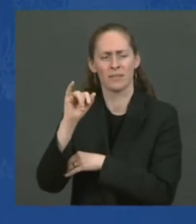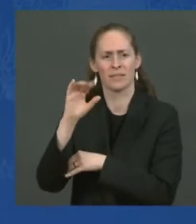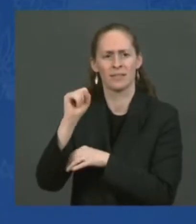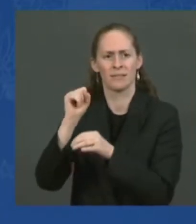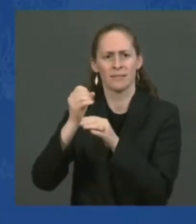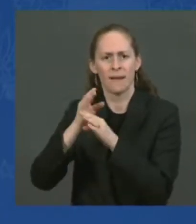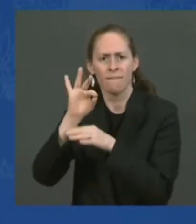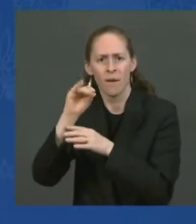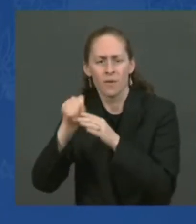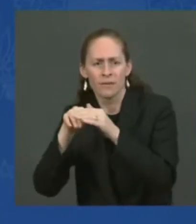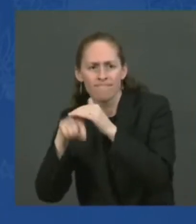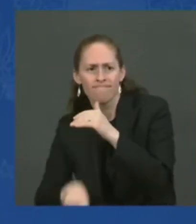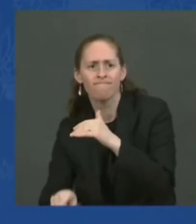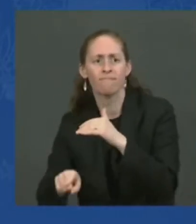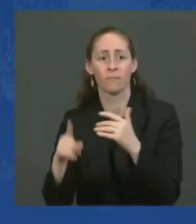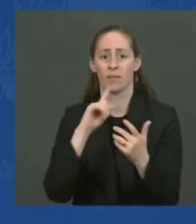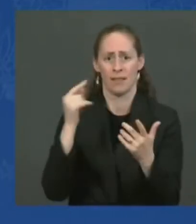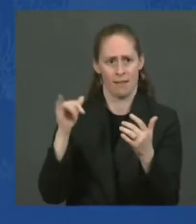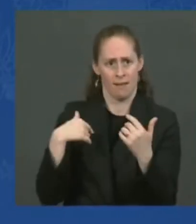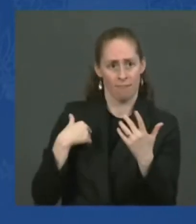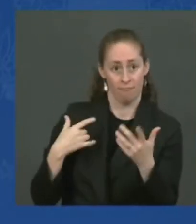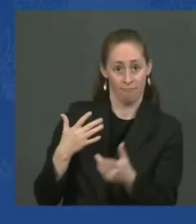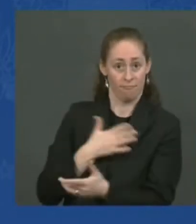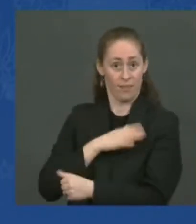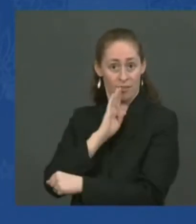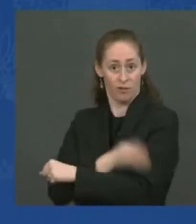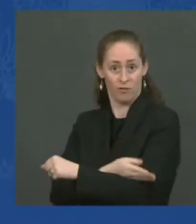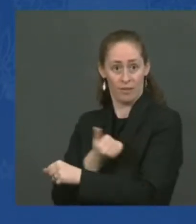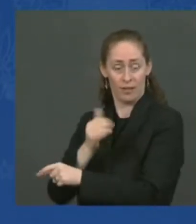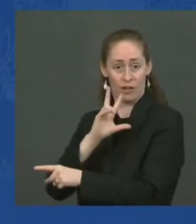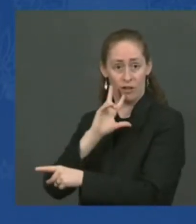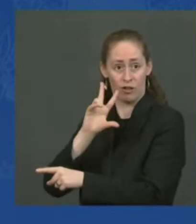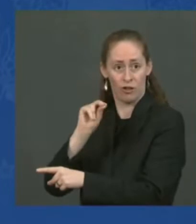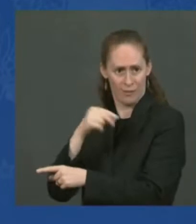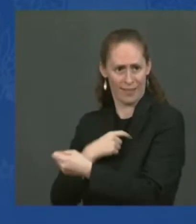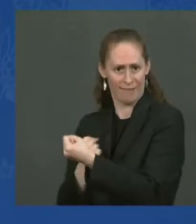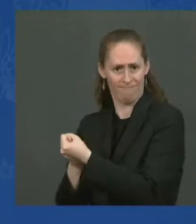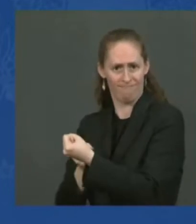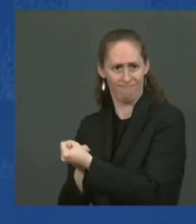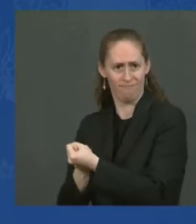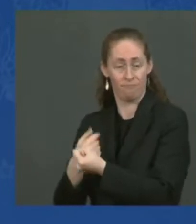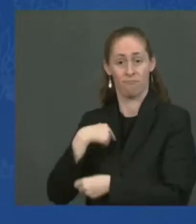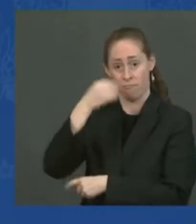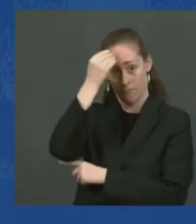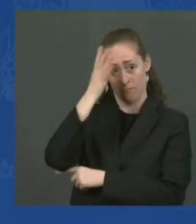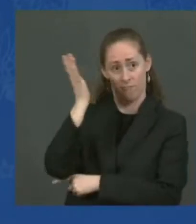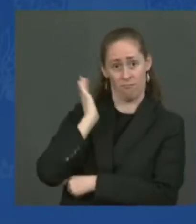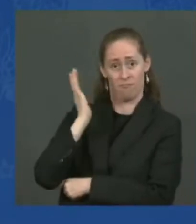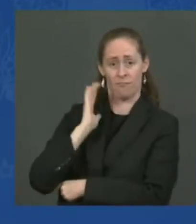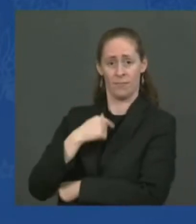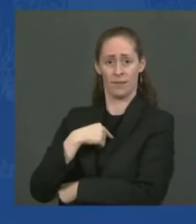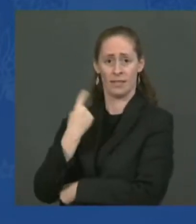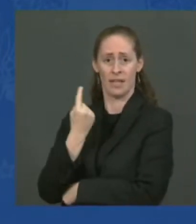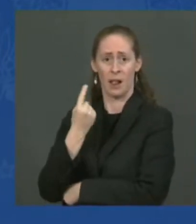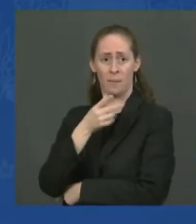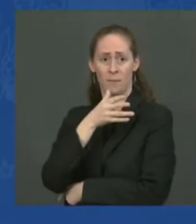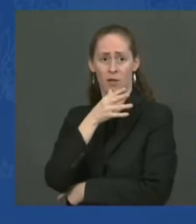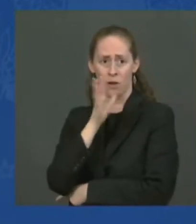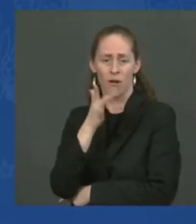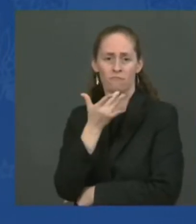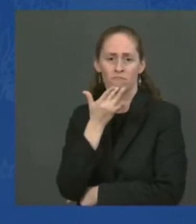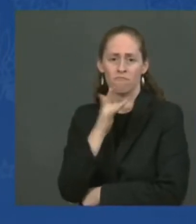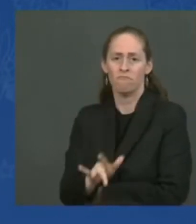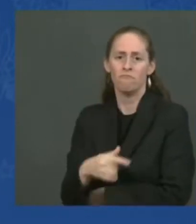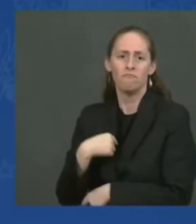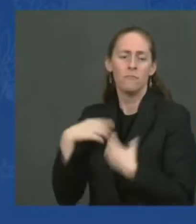30. As a single mom, I was able to have health care provided, able to send her to school to